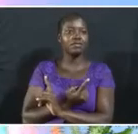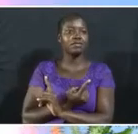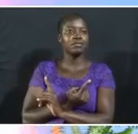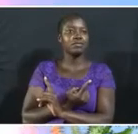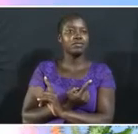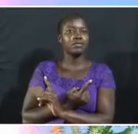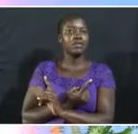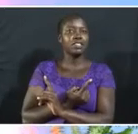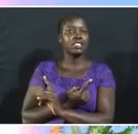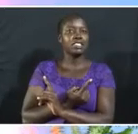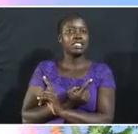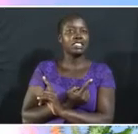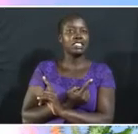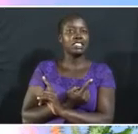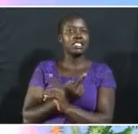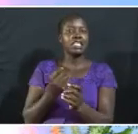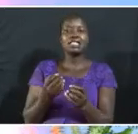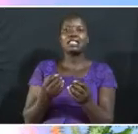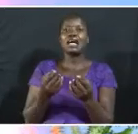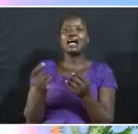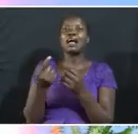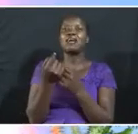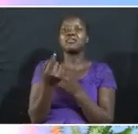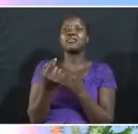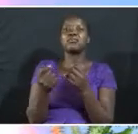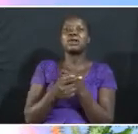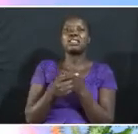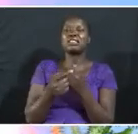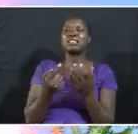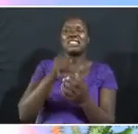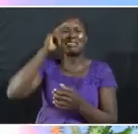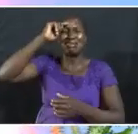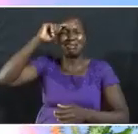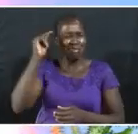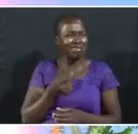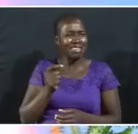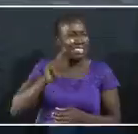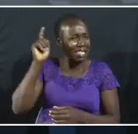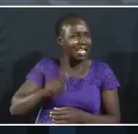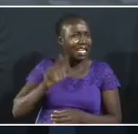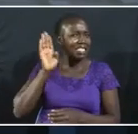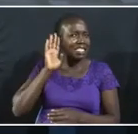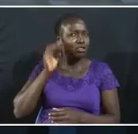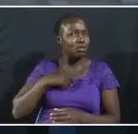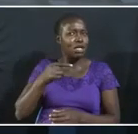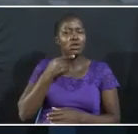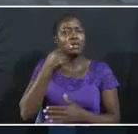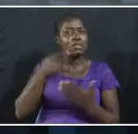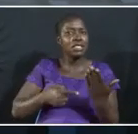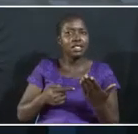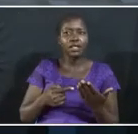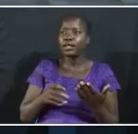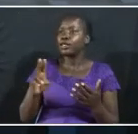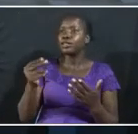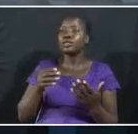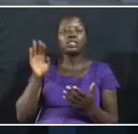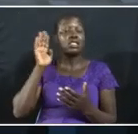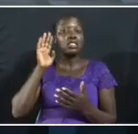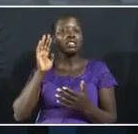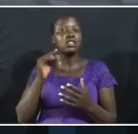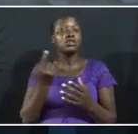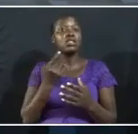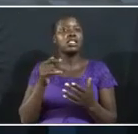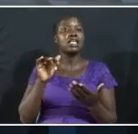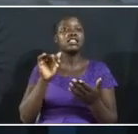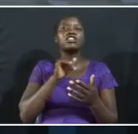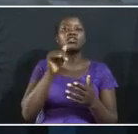I give you just a few months. You'll come saying, she does not respect me. She cannot even listen to what I am saying. No, she listens. Only that what you're saying does